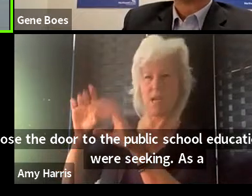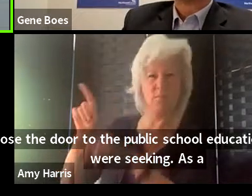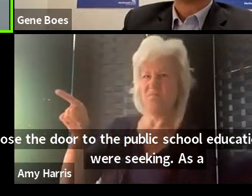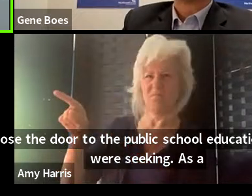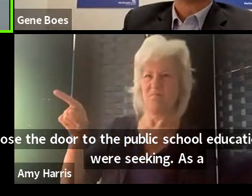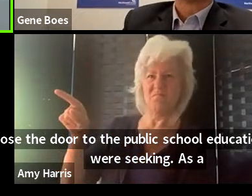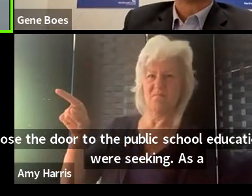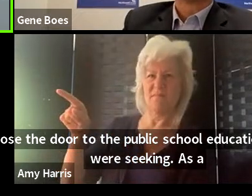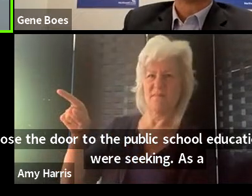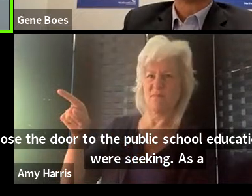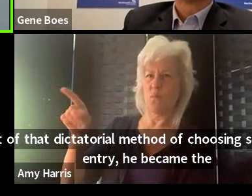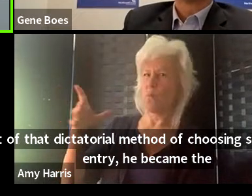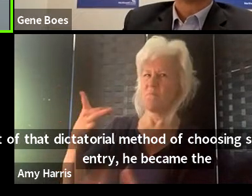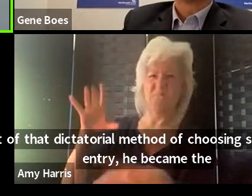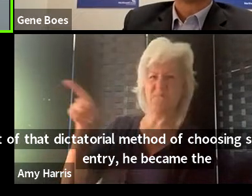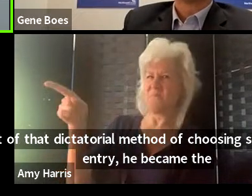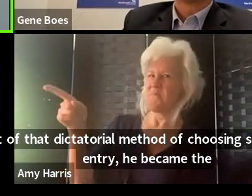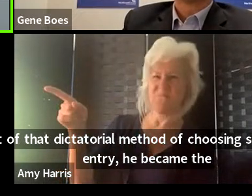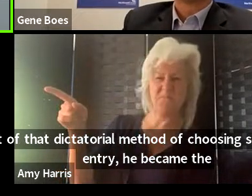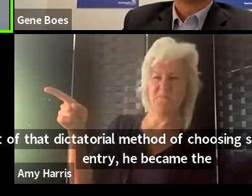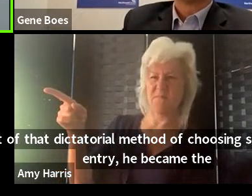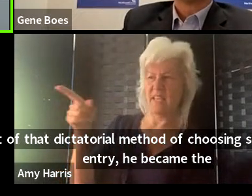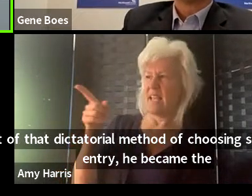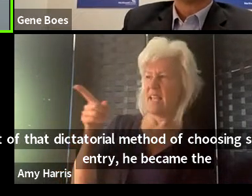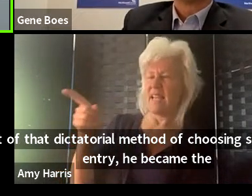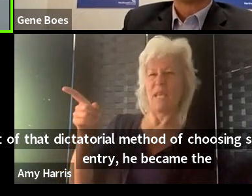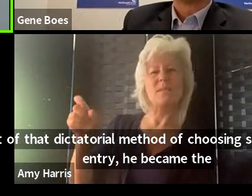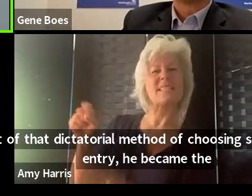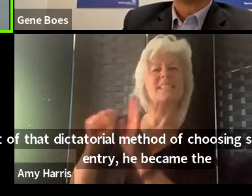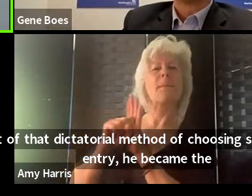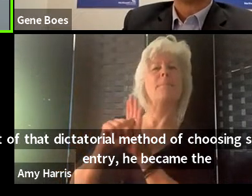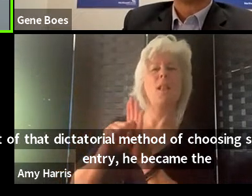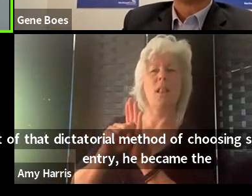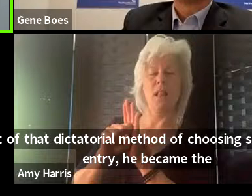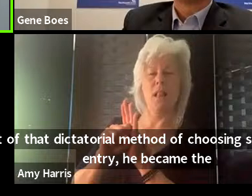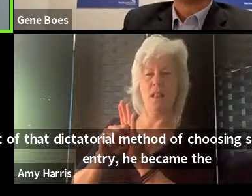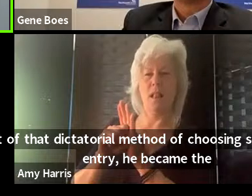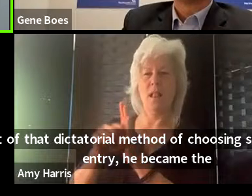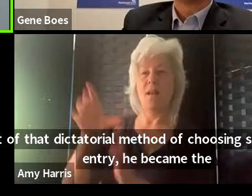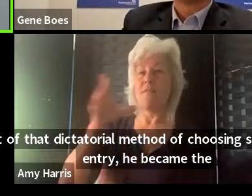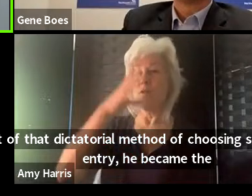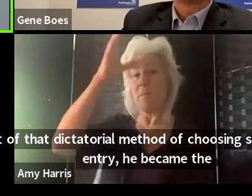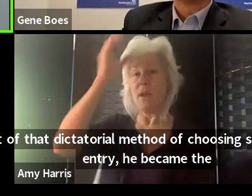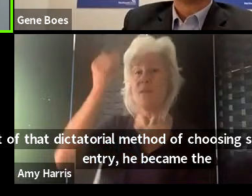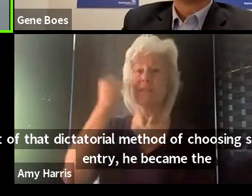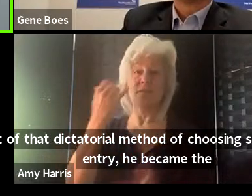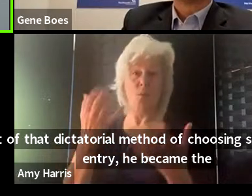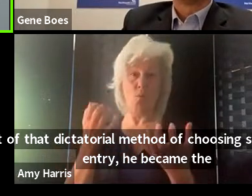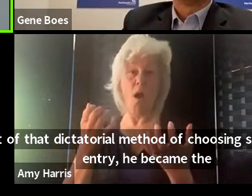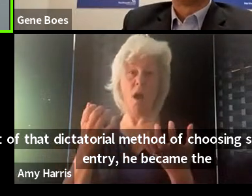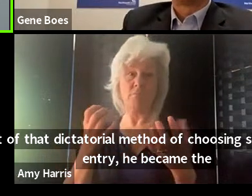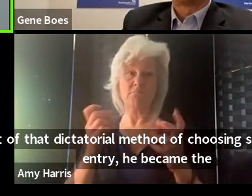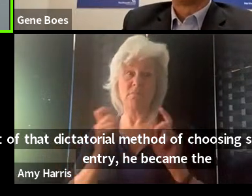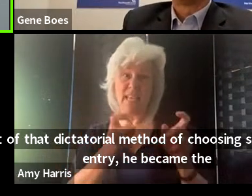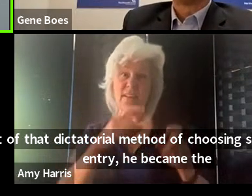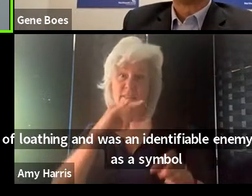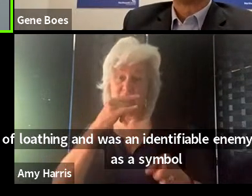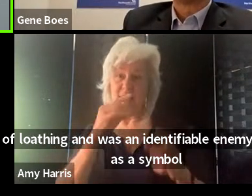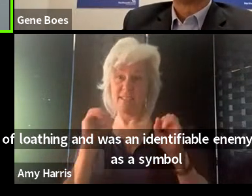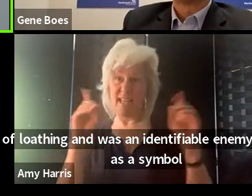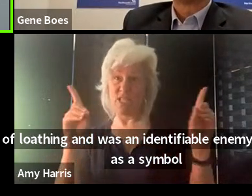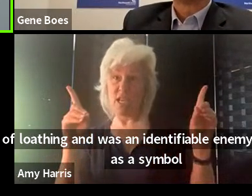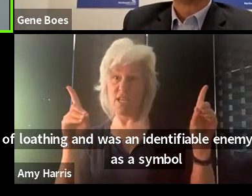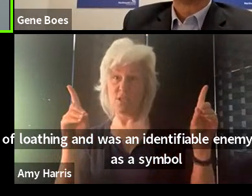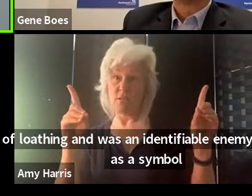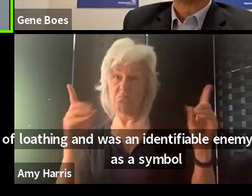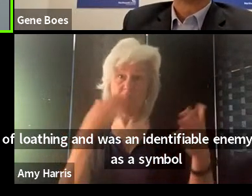identifiable enemy who served as a symbol for parents seeking an education for their children, for good or